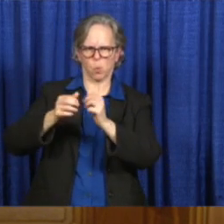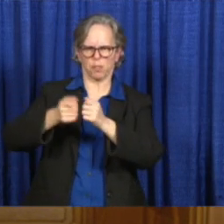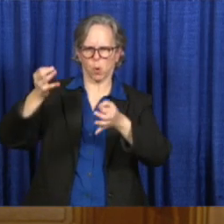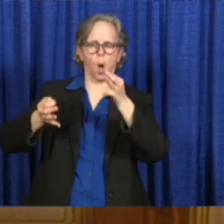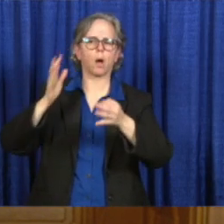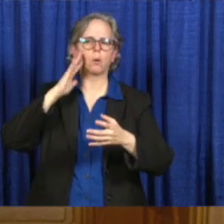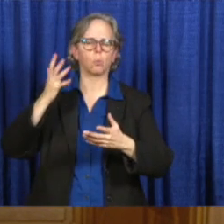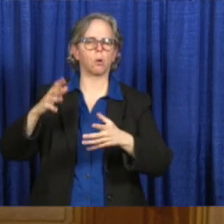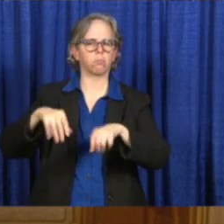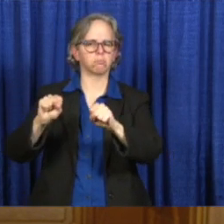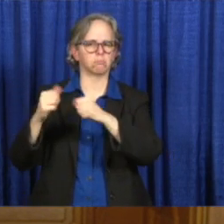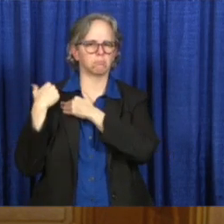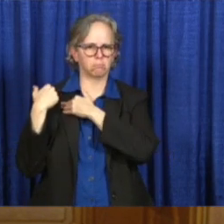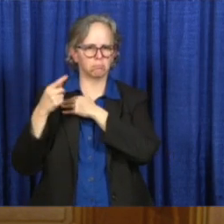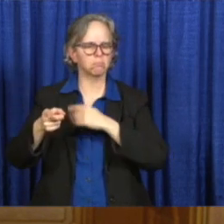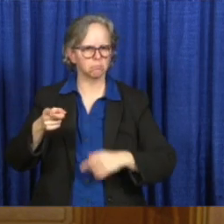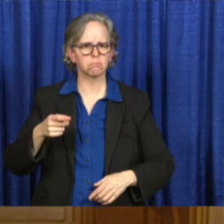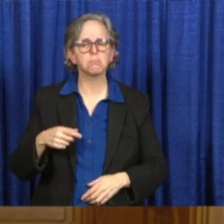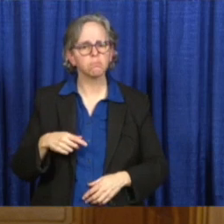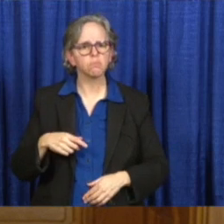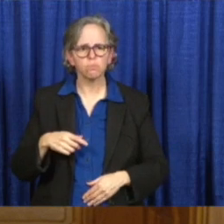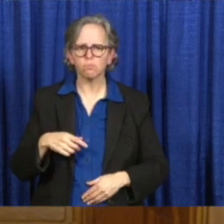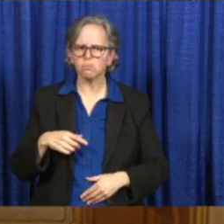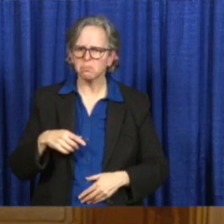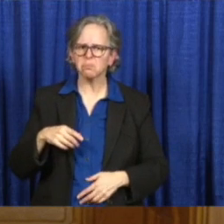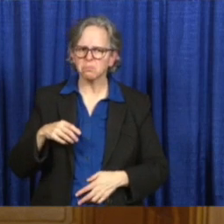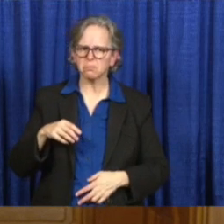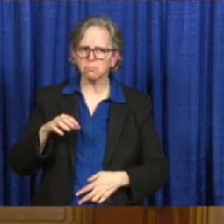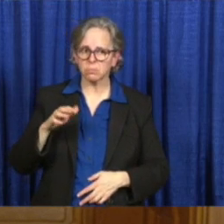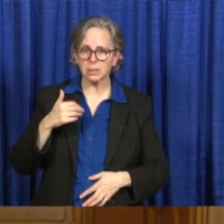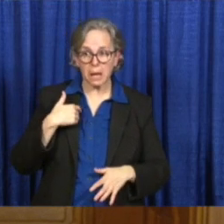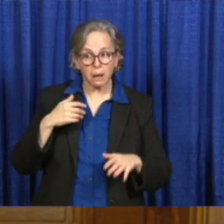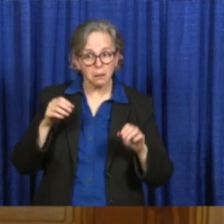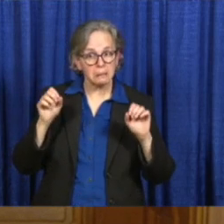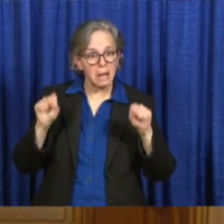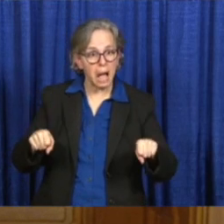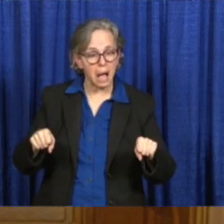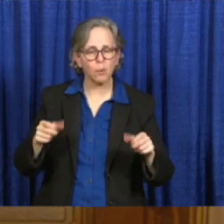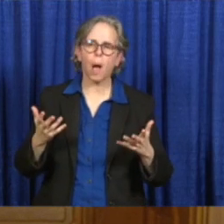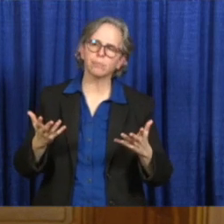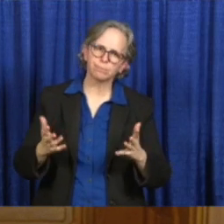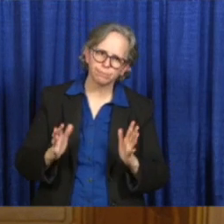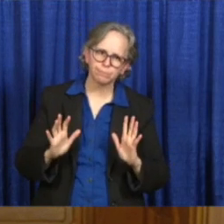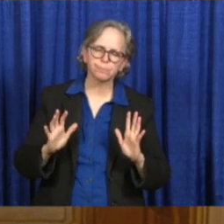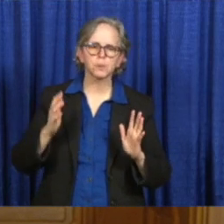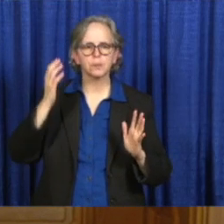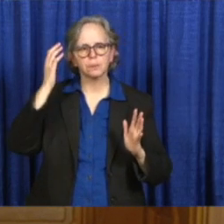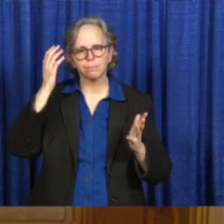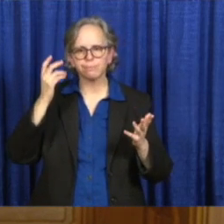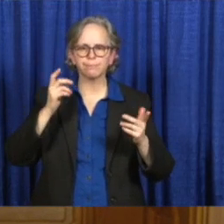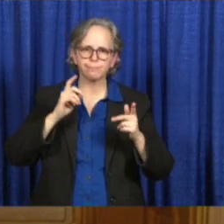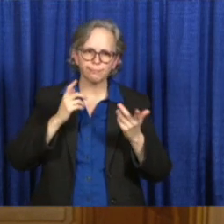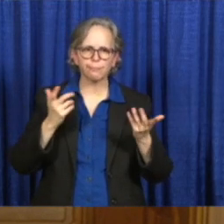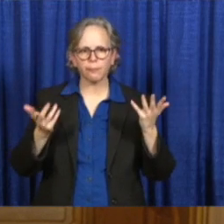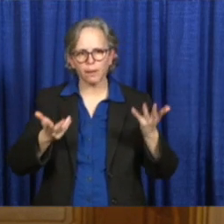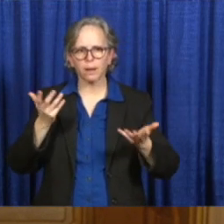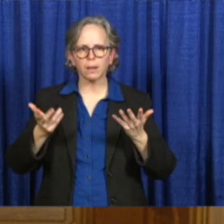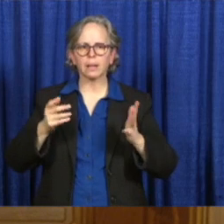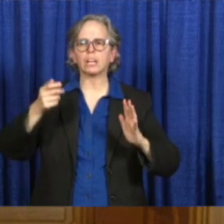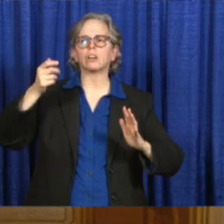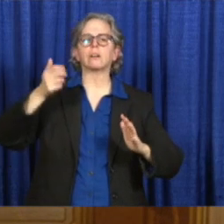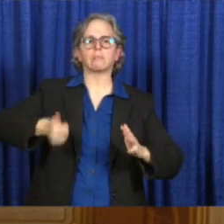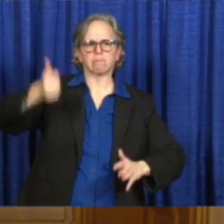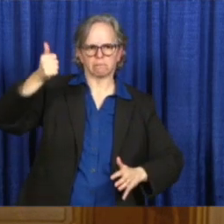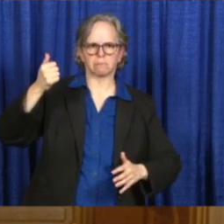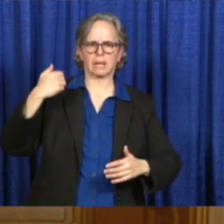certainly has the ability to, in other words, the time limit that judges normally have to hear